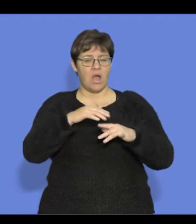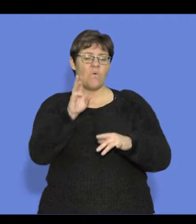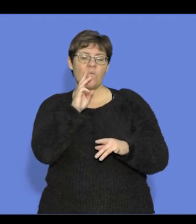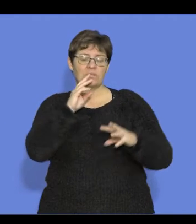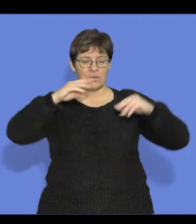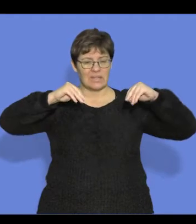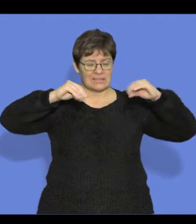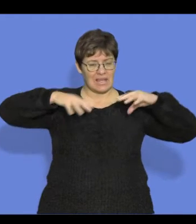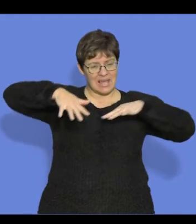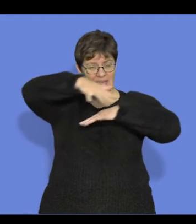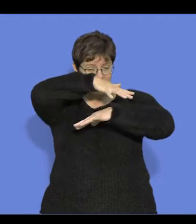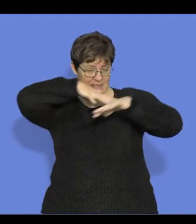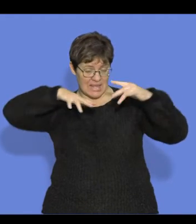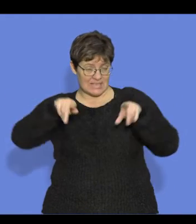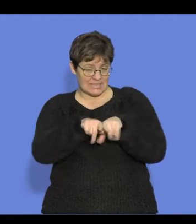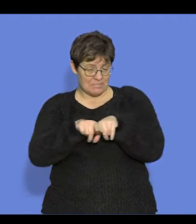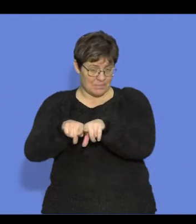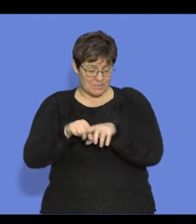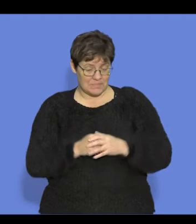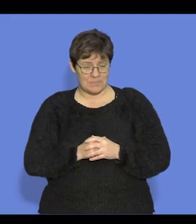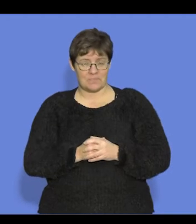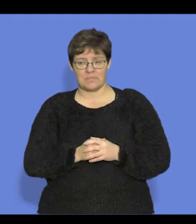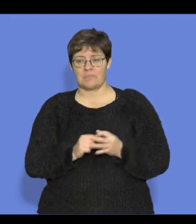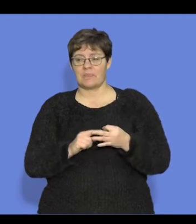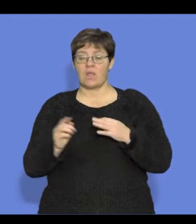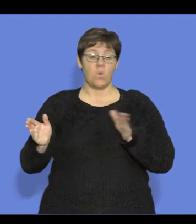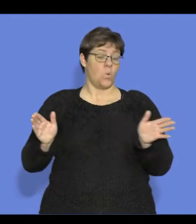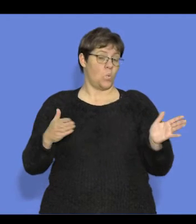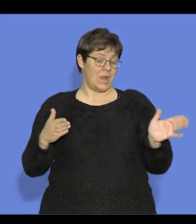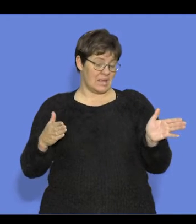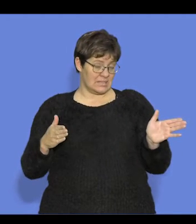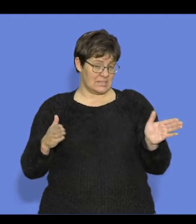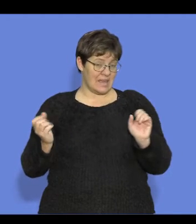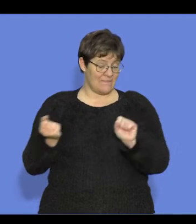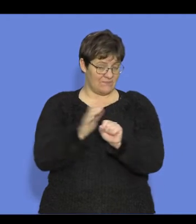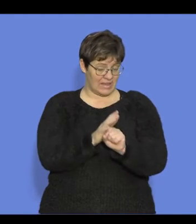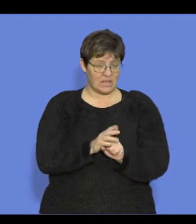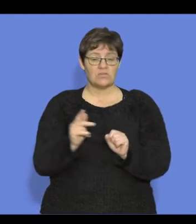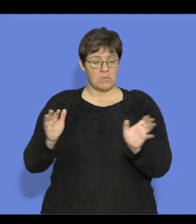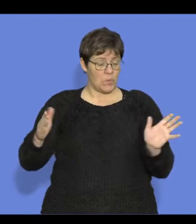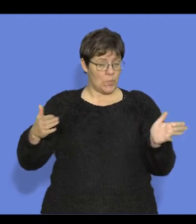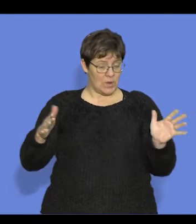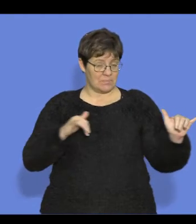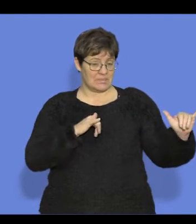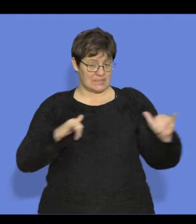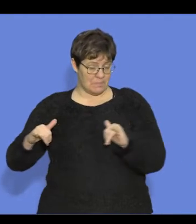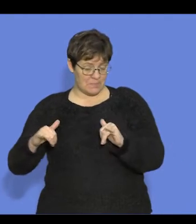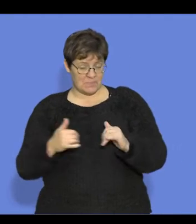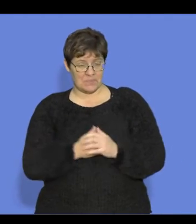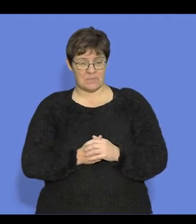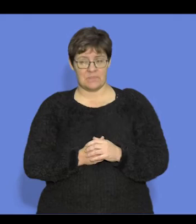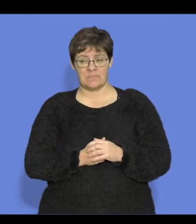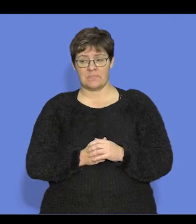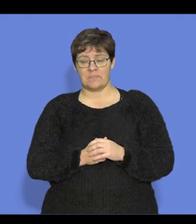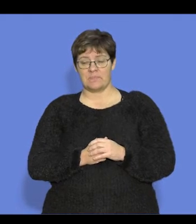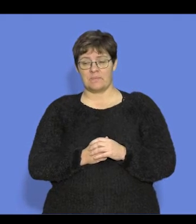transpiration, so they would have to keep humidity the same. Wind affects transpiration, so they would have to have the same amount